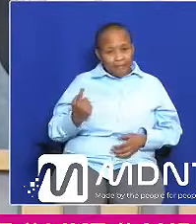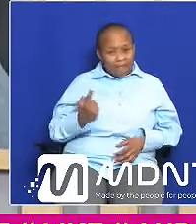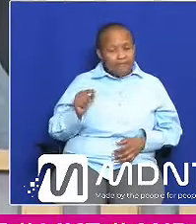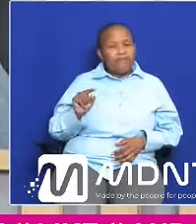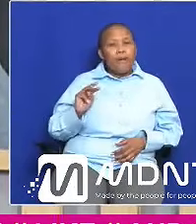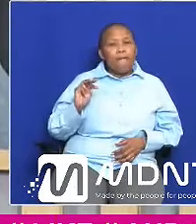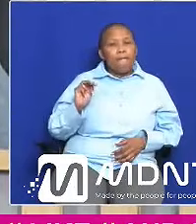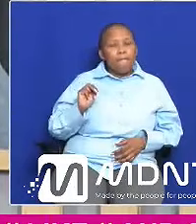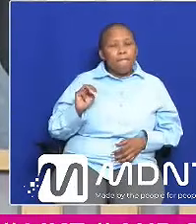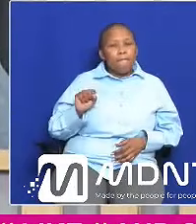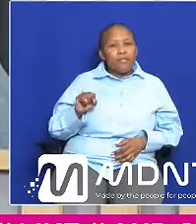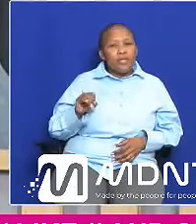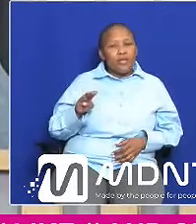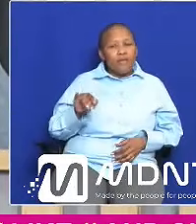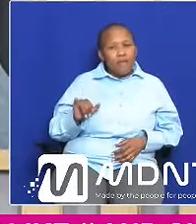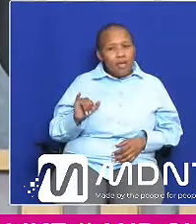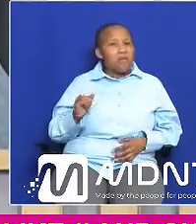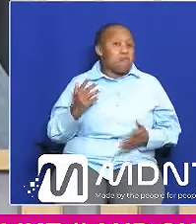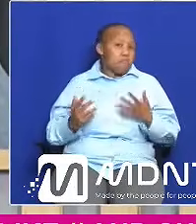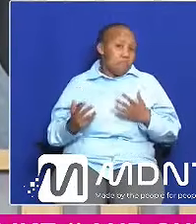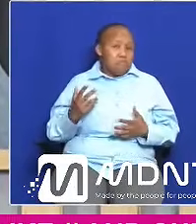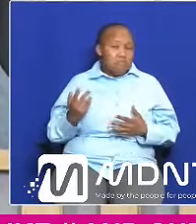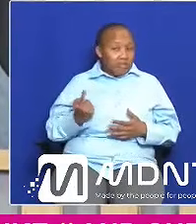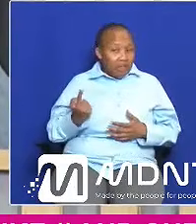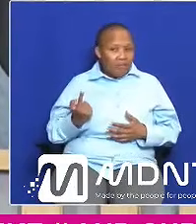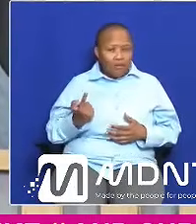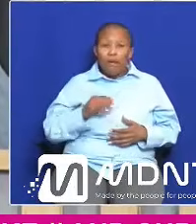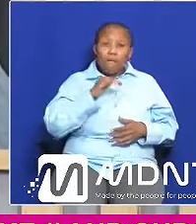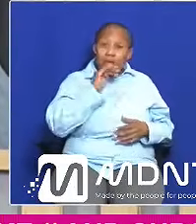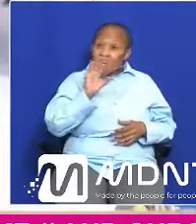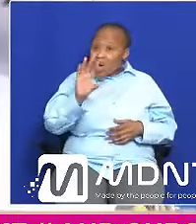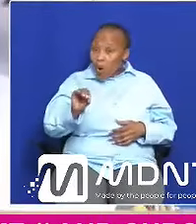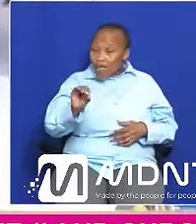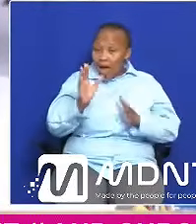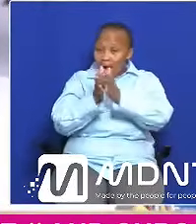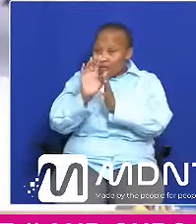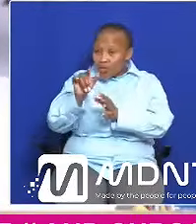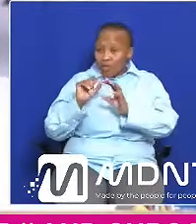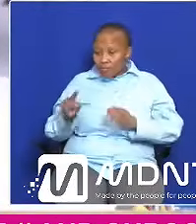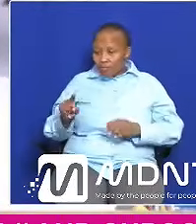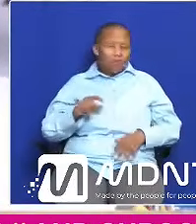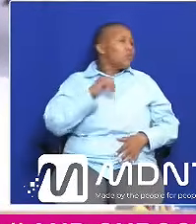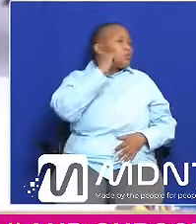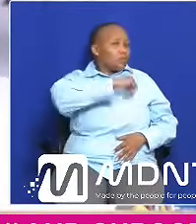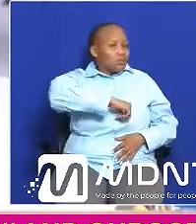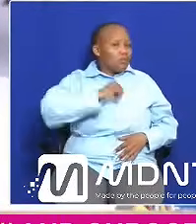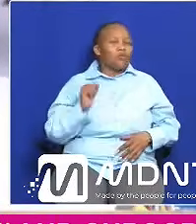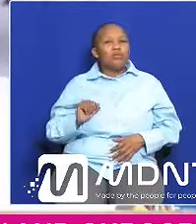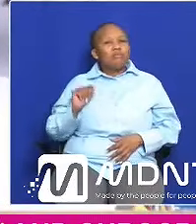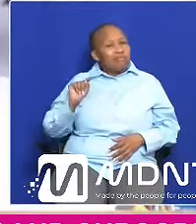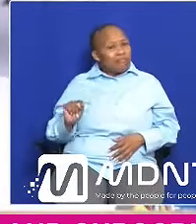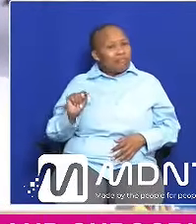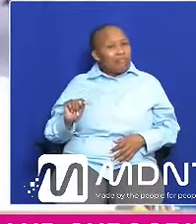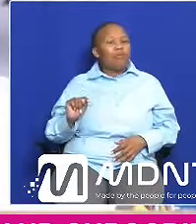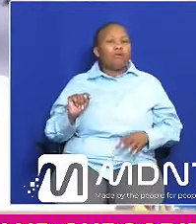Requesting that you send them to him. Yes. And of course, that would assume that Mr. Msibi knows that you have them in your possession to send them in the